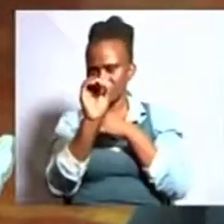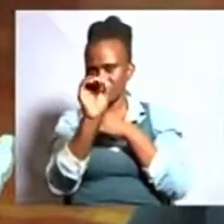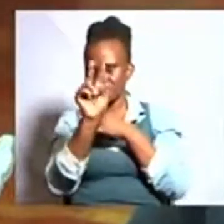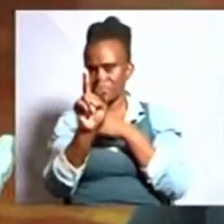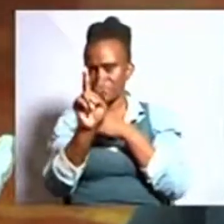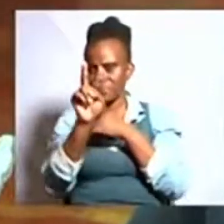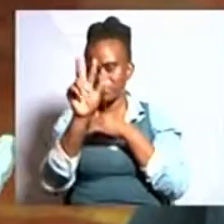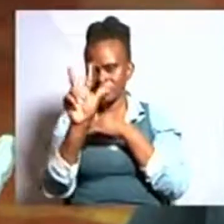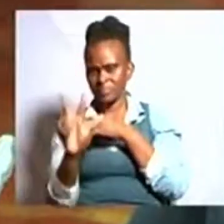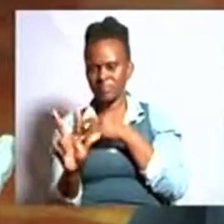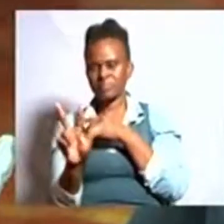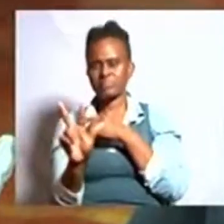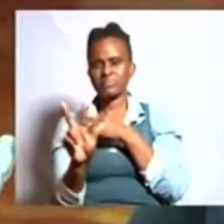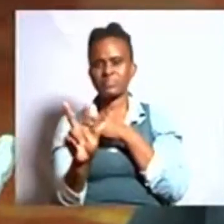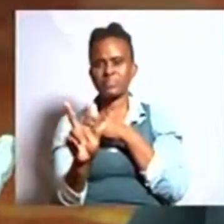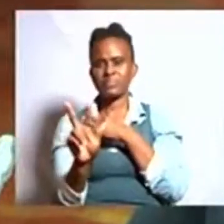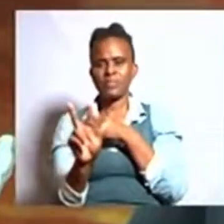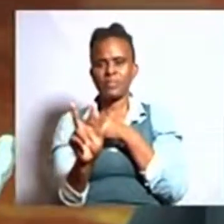3. And